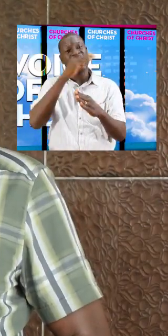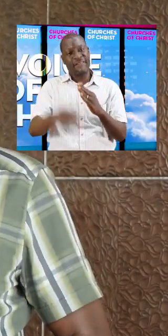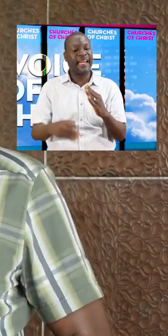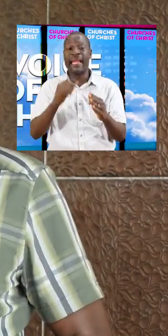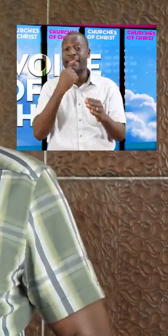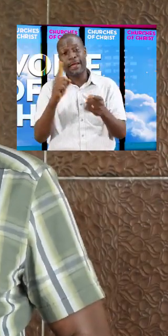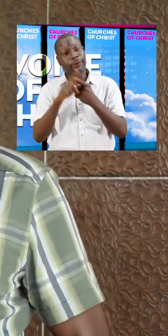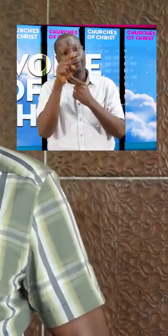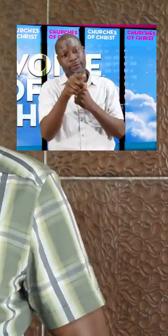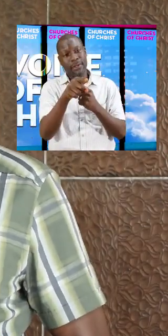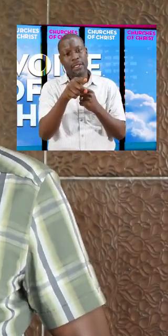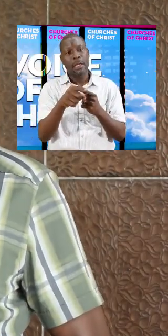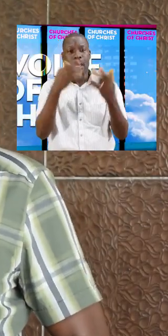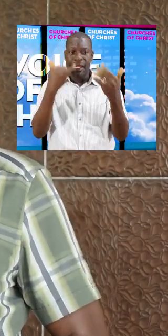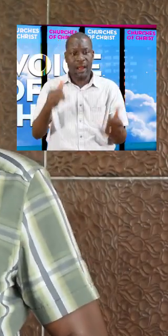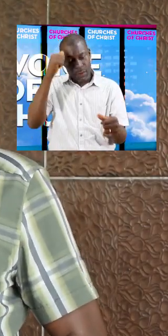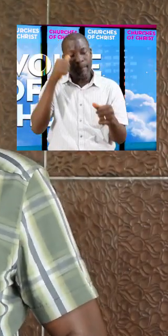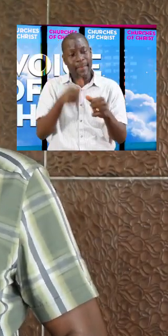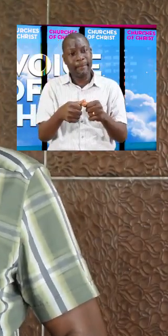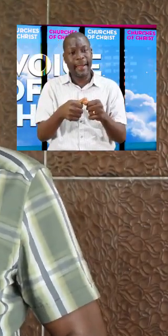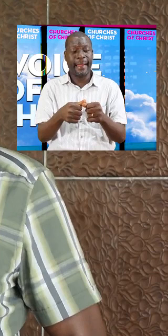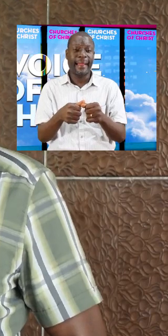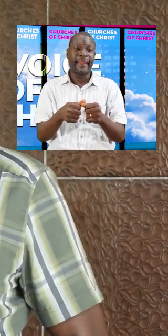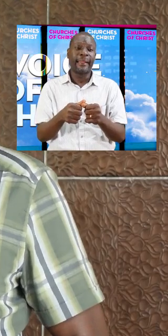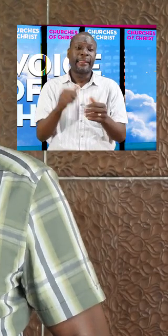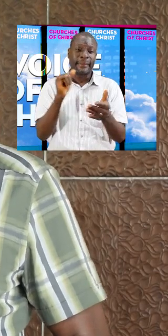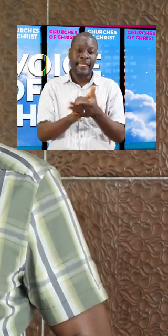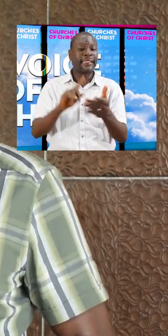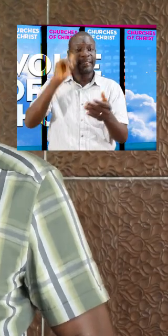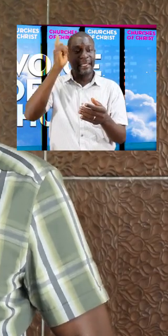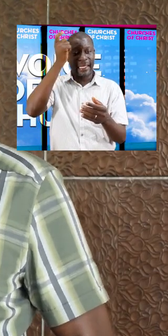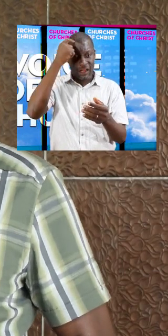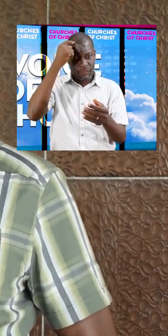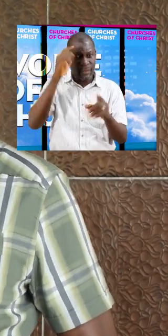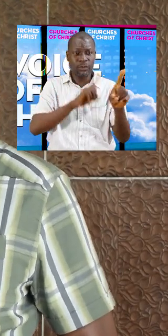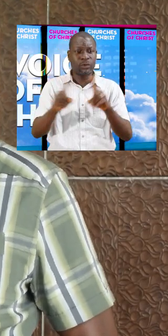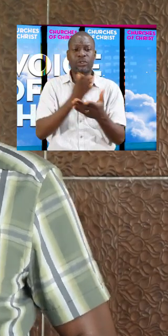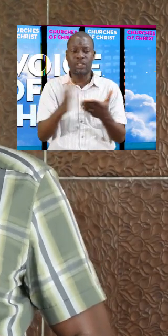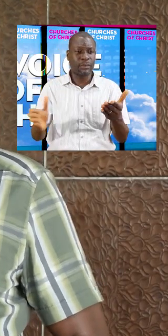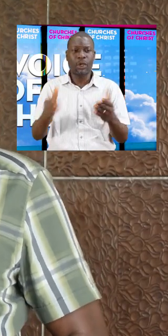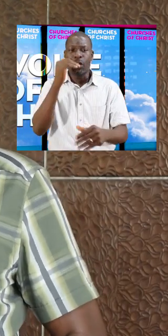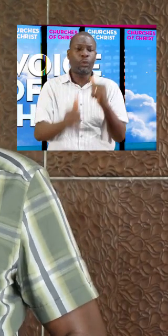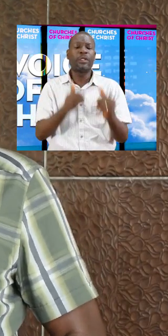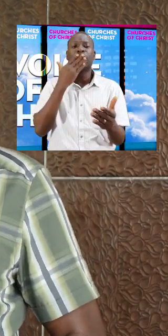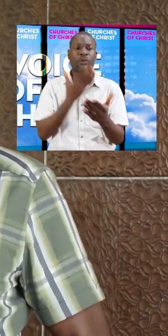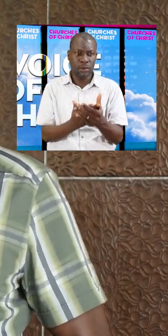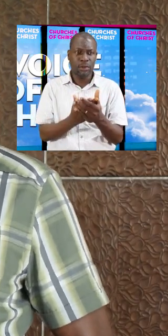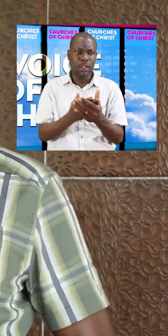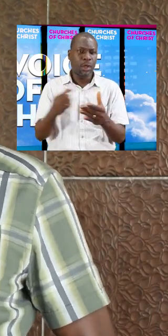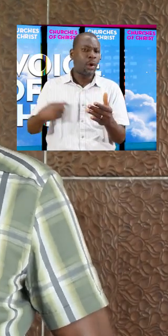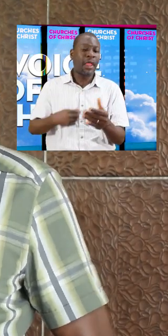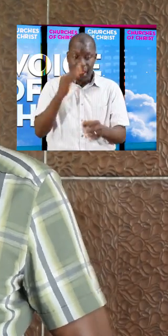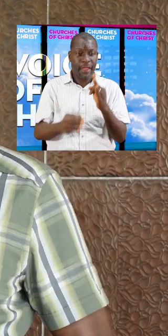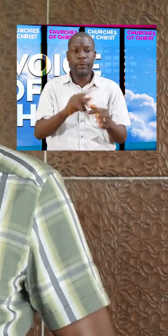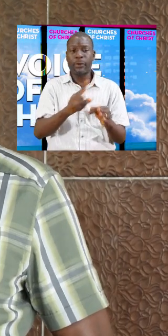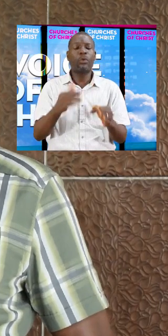se. Afei kai sa asam no se. Aban eye ade a enye na se ebeka de a. Ene wo ye ade a